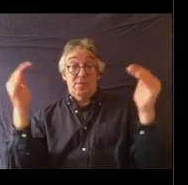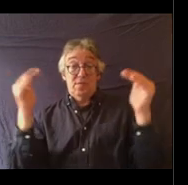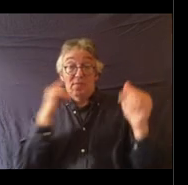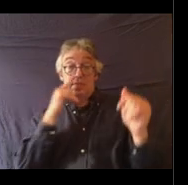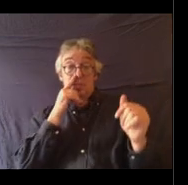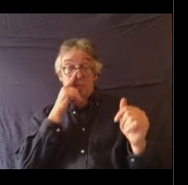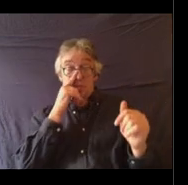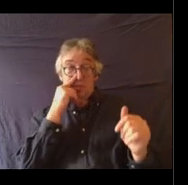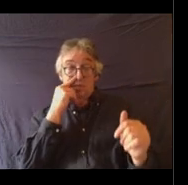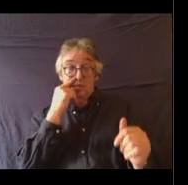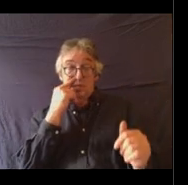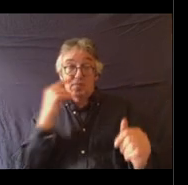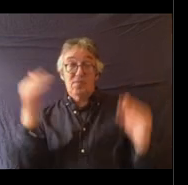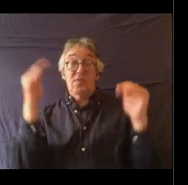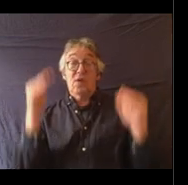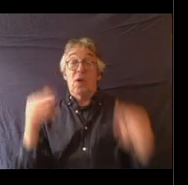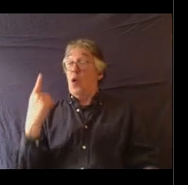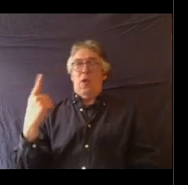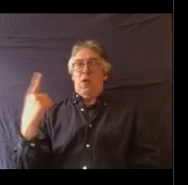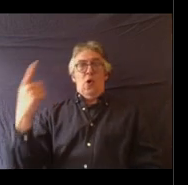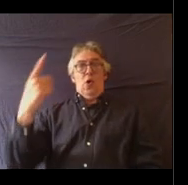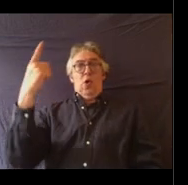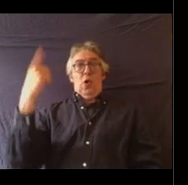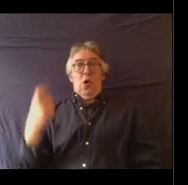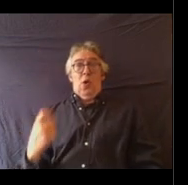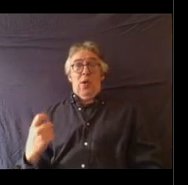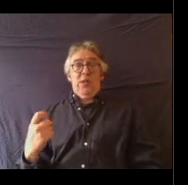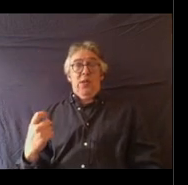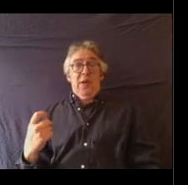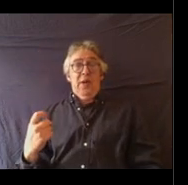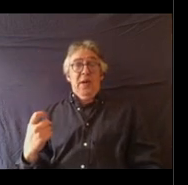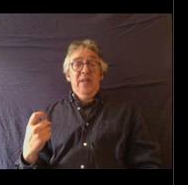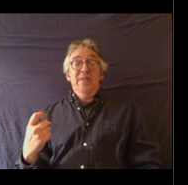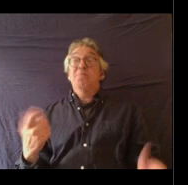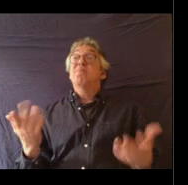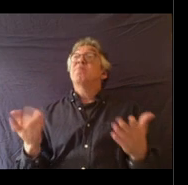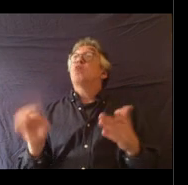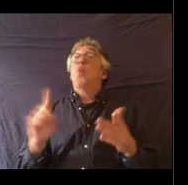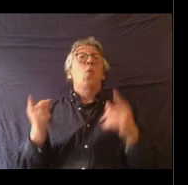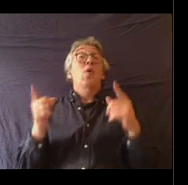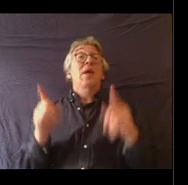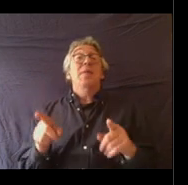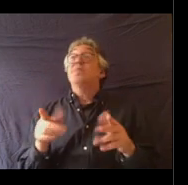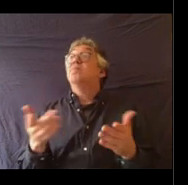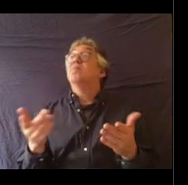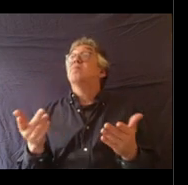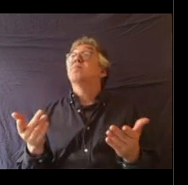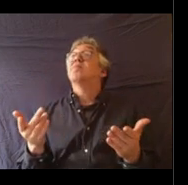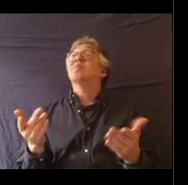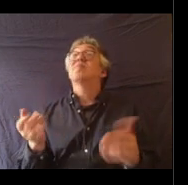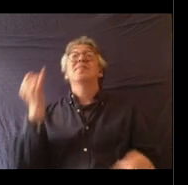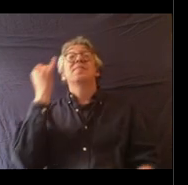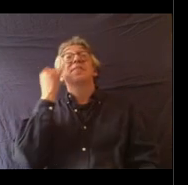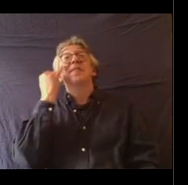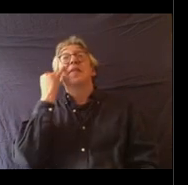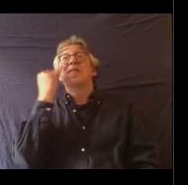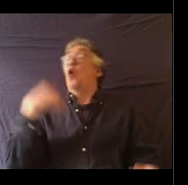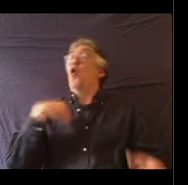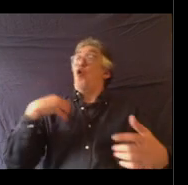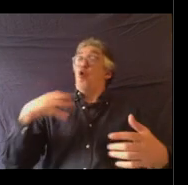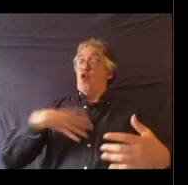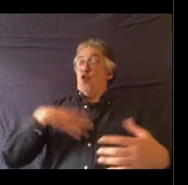one of the questions we have when it comes to this paragraph. What would happen then if a complaint